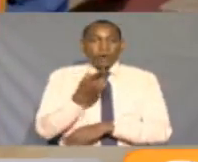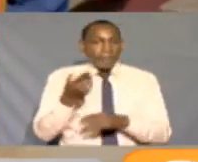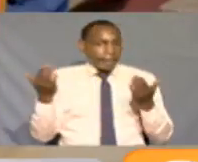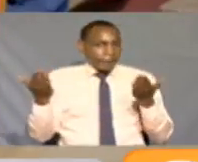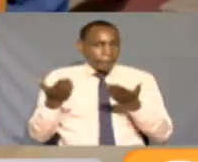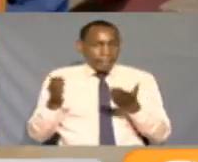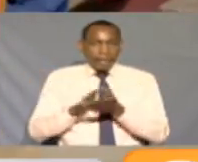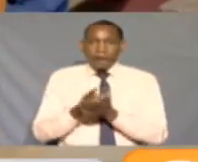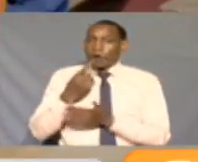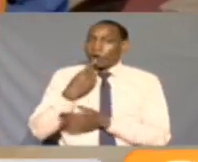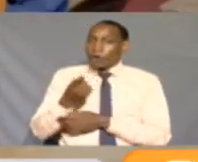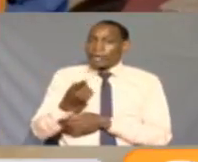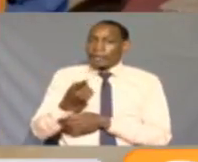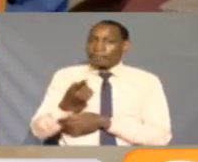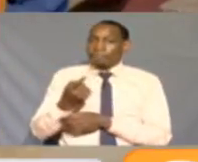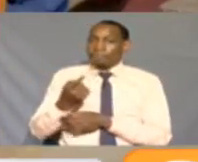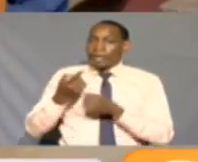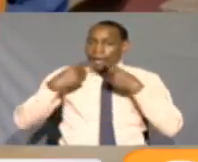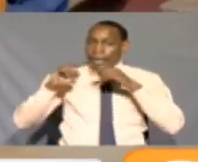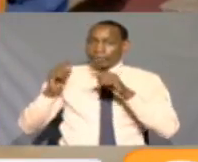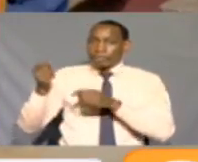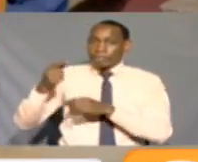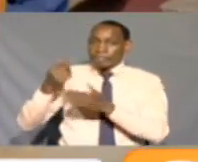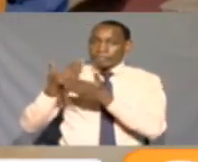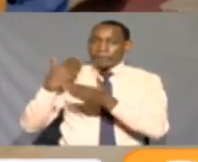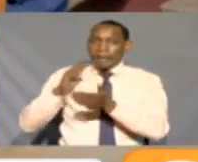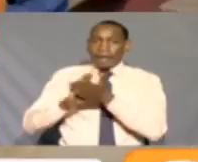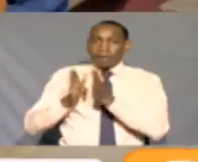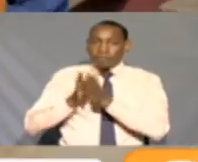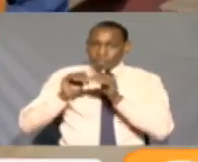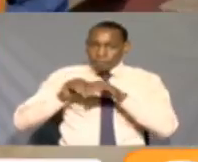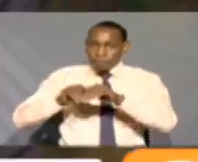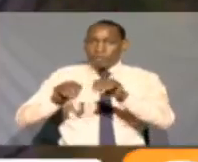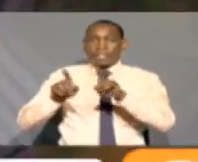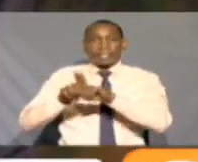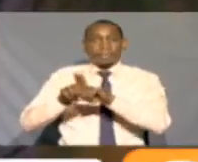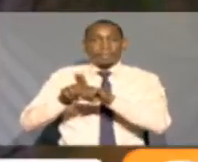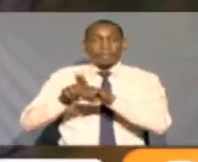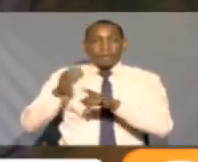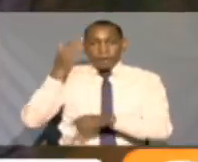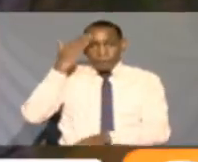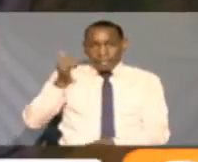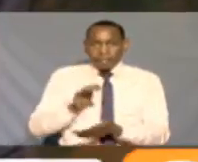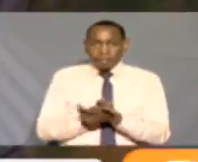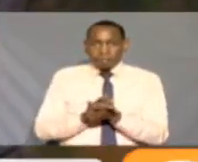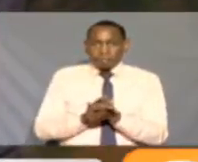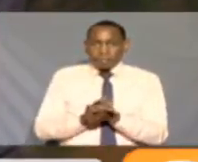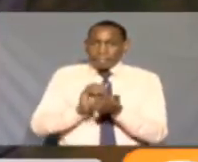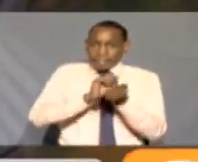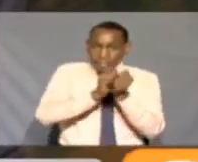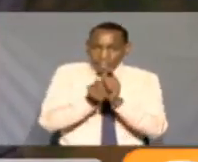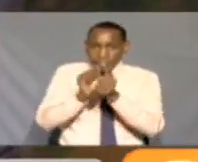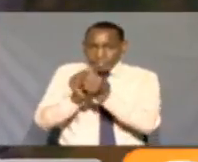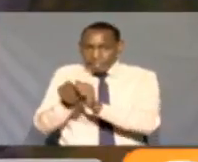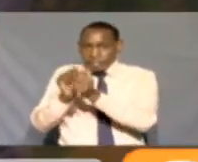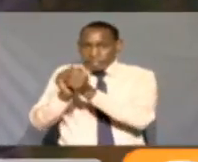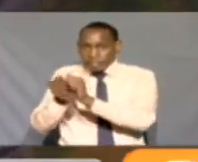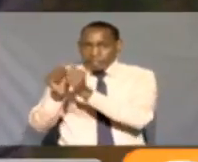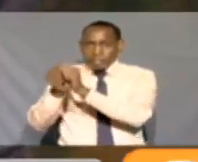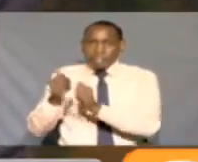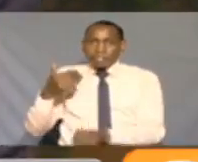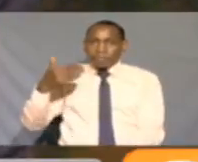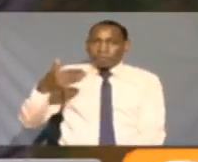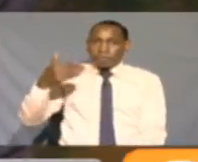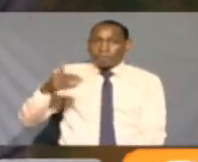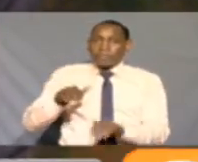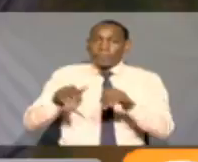where an order is made a couple of months back and there's no follow-up because in a sense, it's like chess, where you move a piece, then you wait and see what